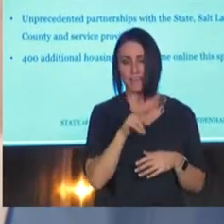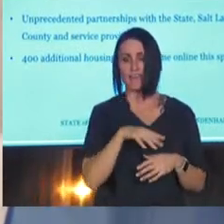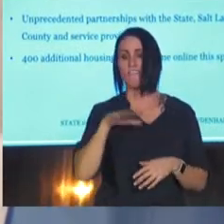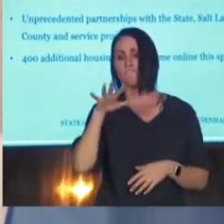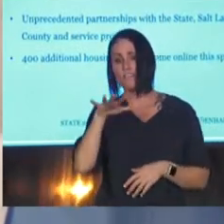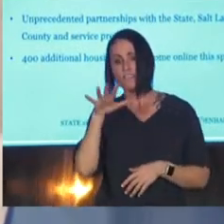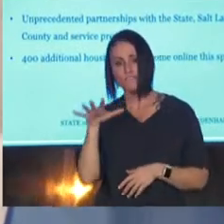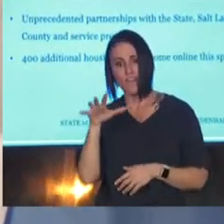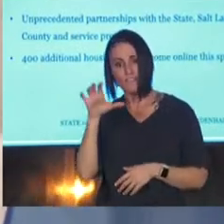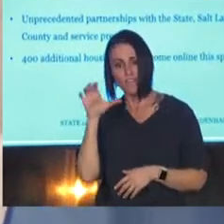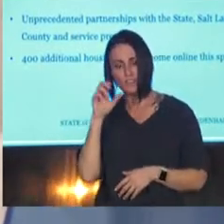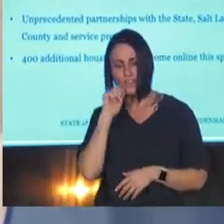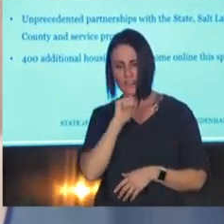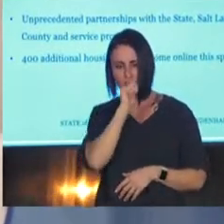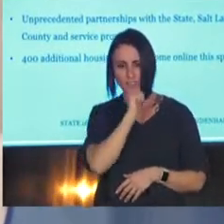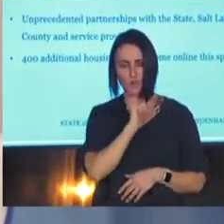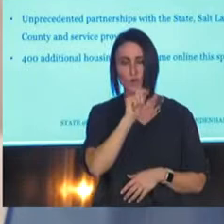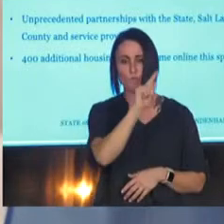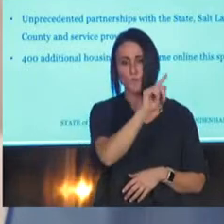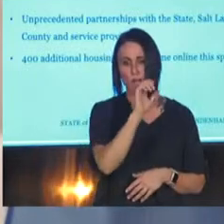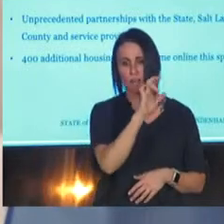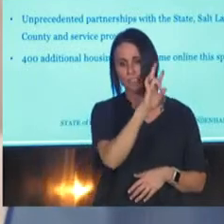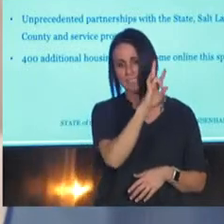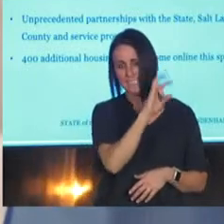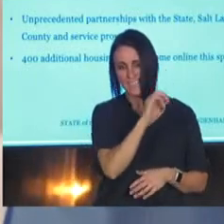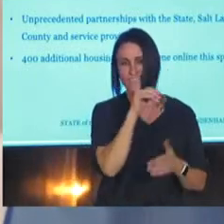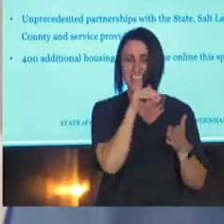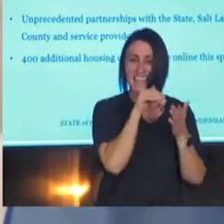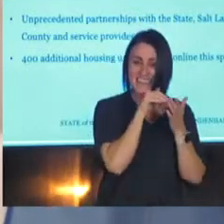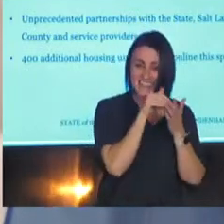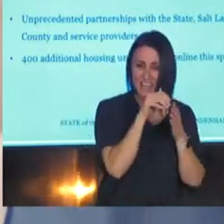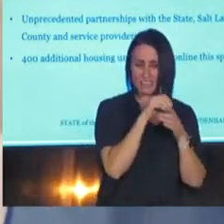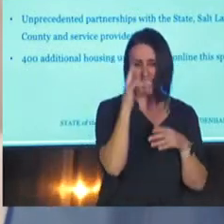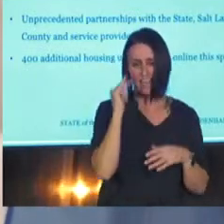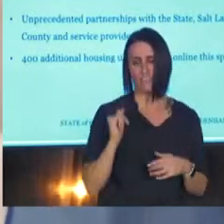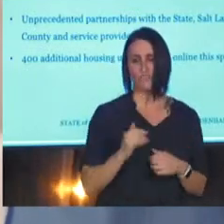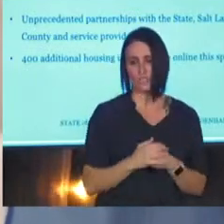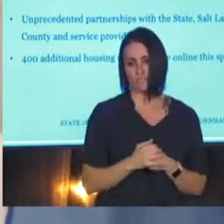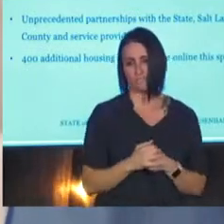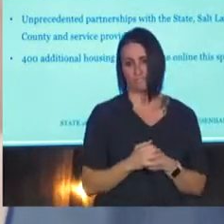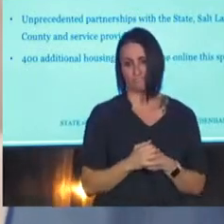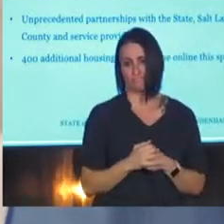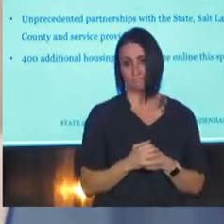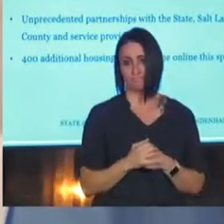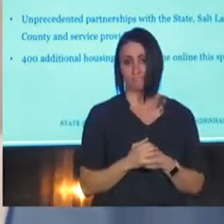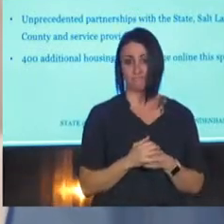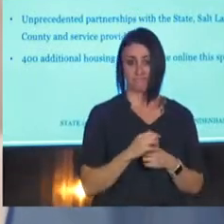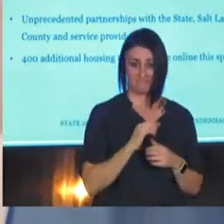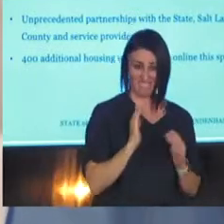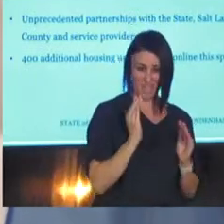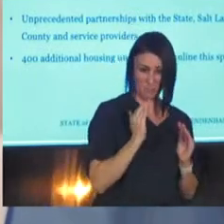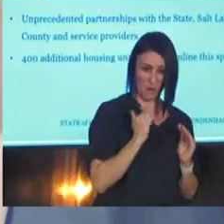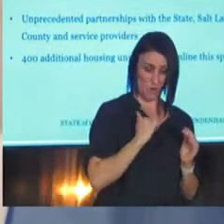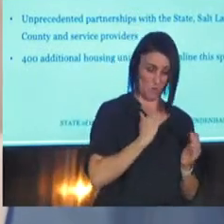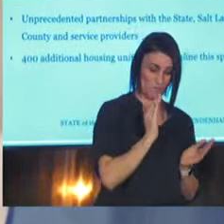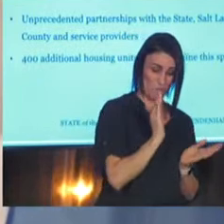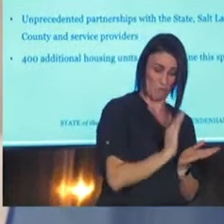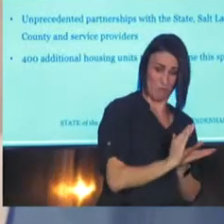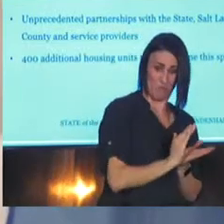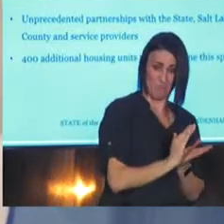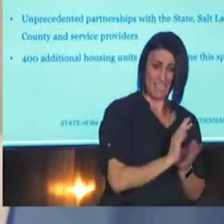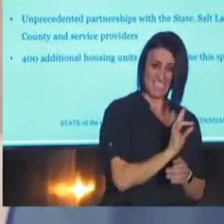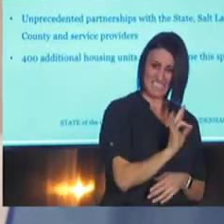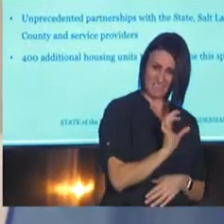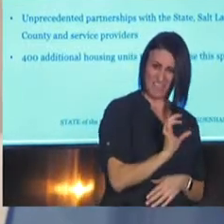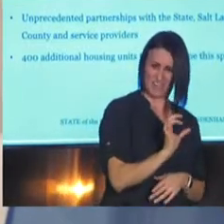5,500 in Arizona, and 170,000 in California. We have 700. We